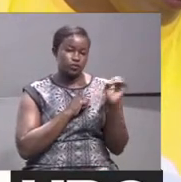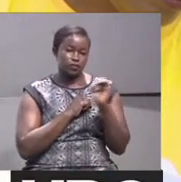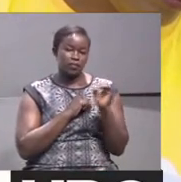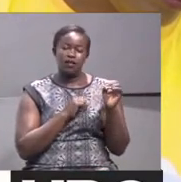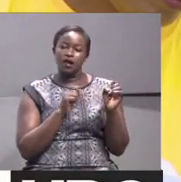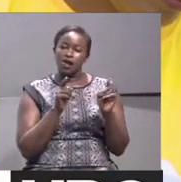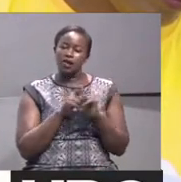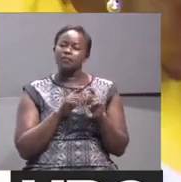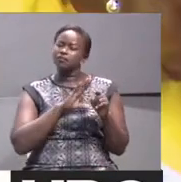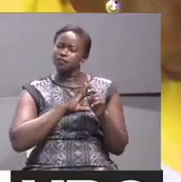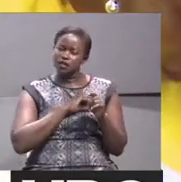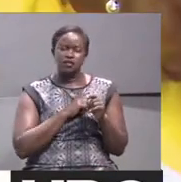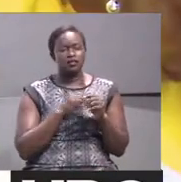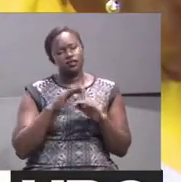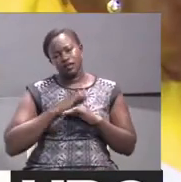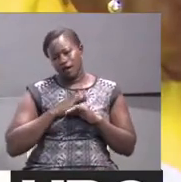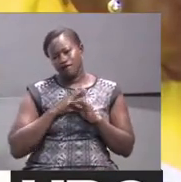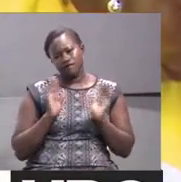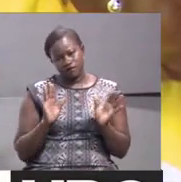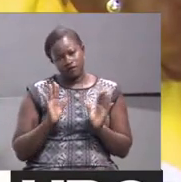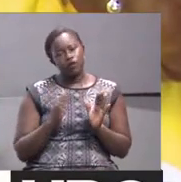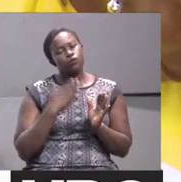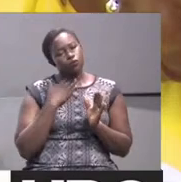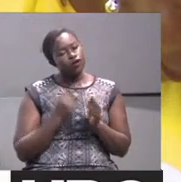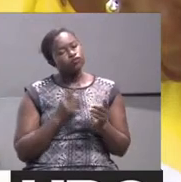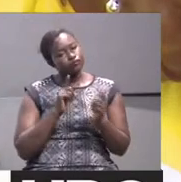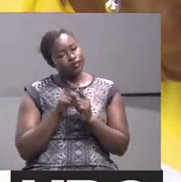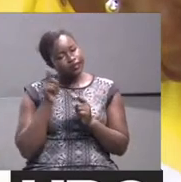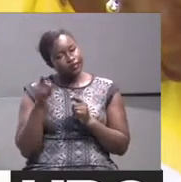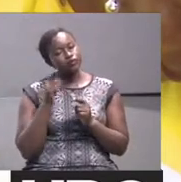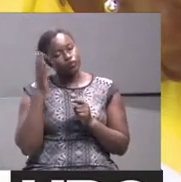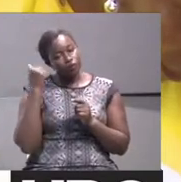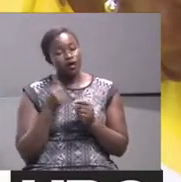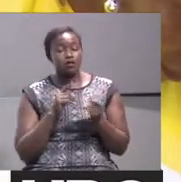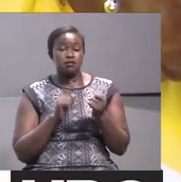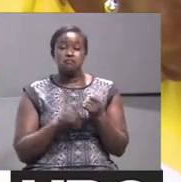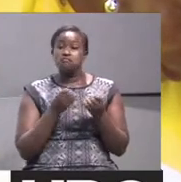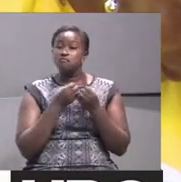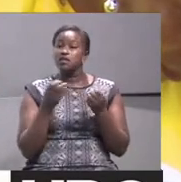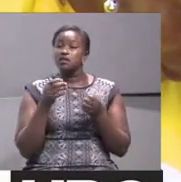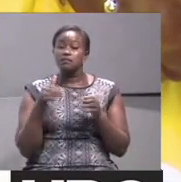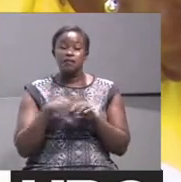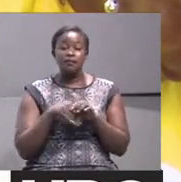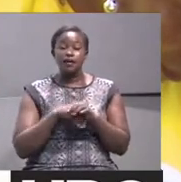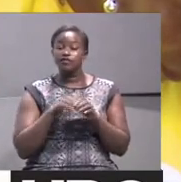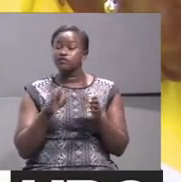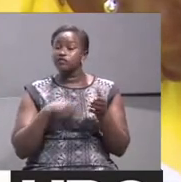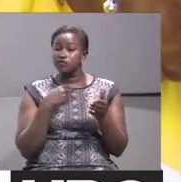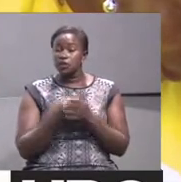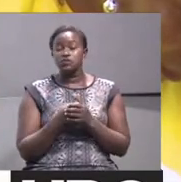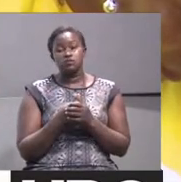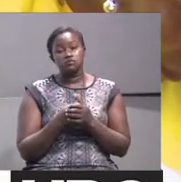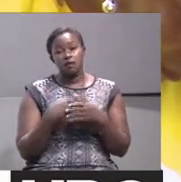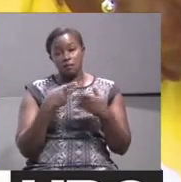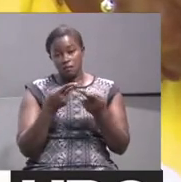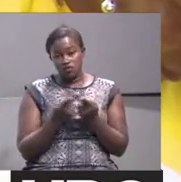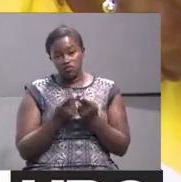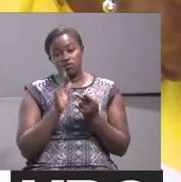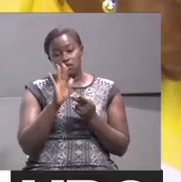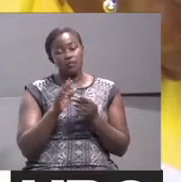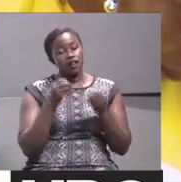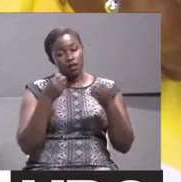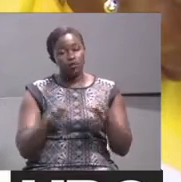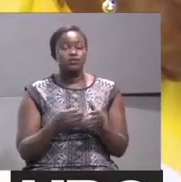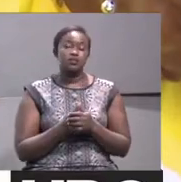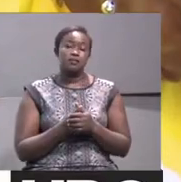been patient enough. Seek for his meeting. One, most of our members lost the positions. And these members who